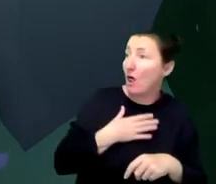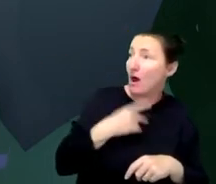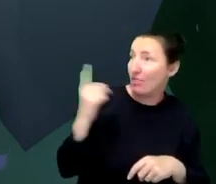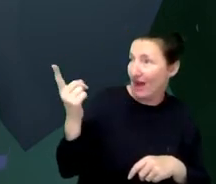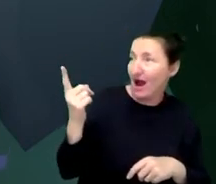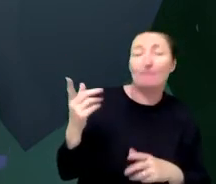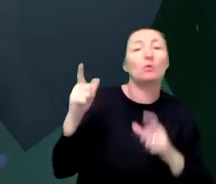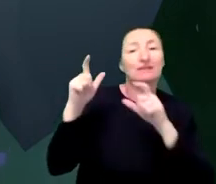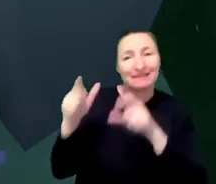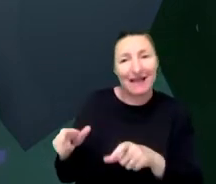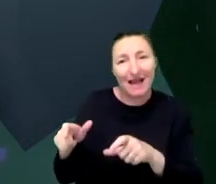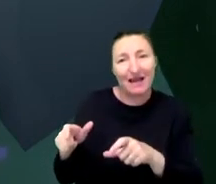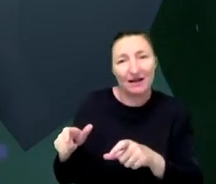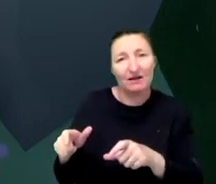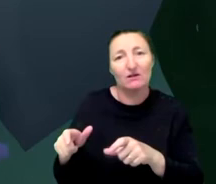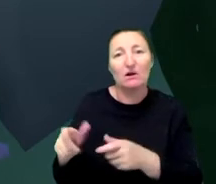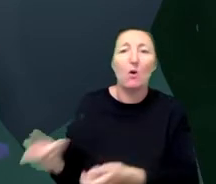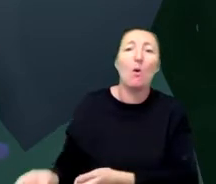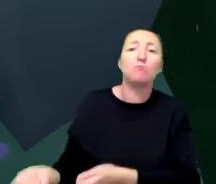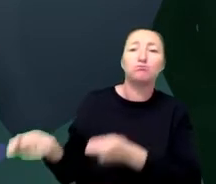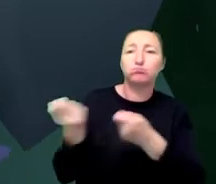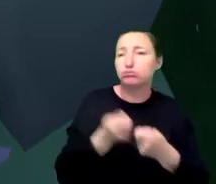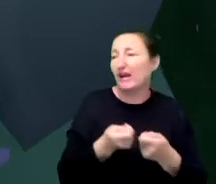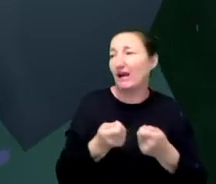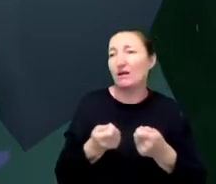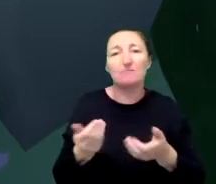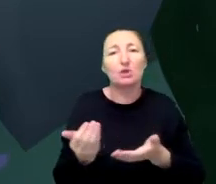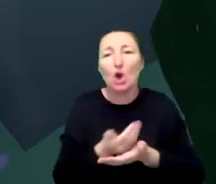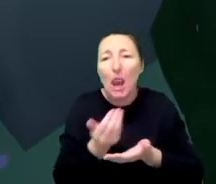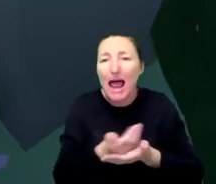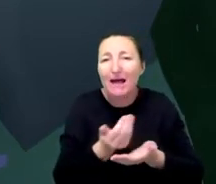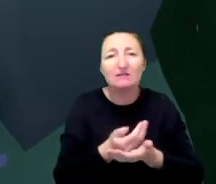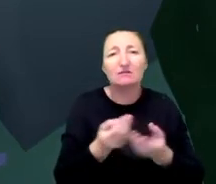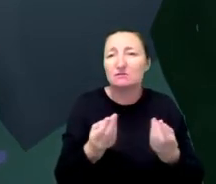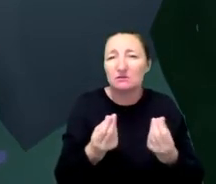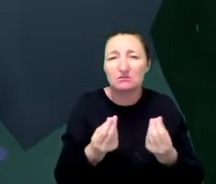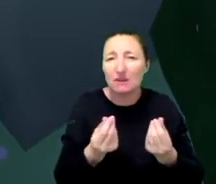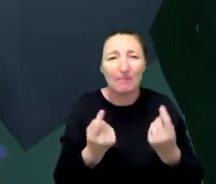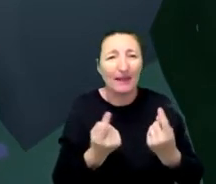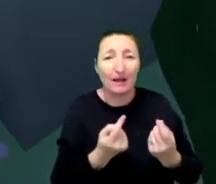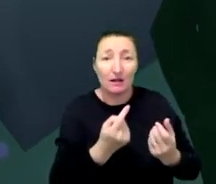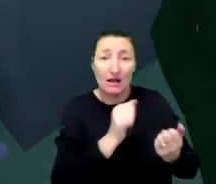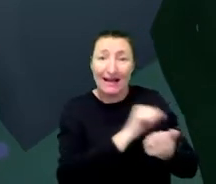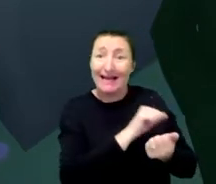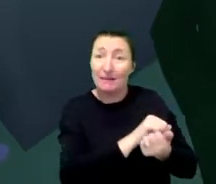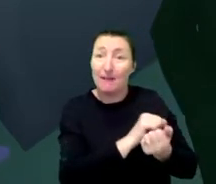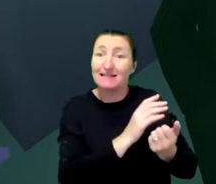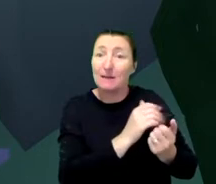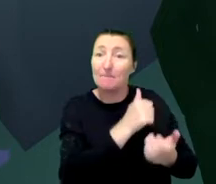here, and then maybe you can like bring other stuff or like collect sustenance and store it in there or something. Yeah, people as like leave a base for others to